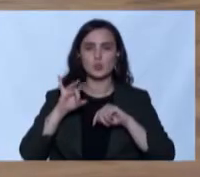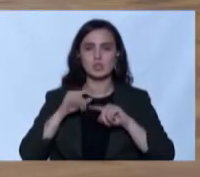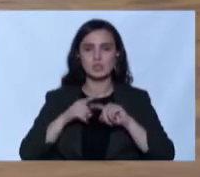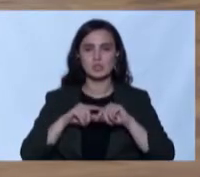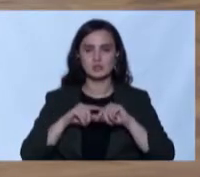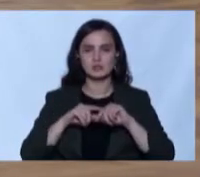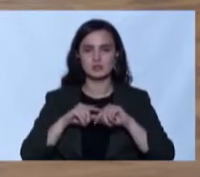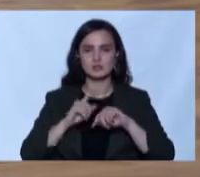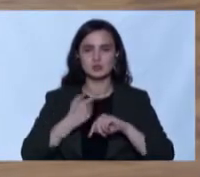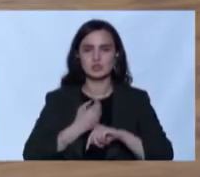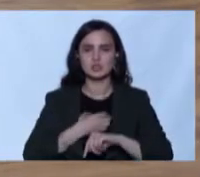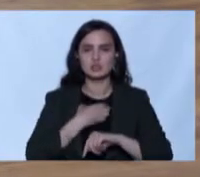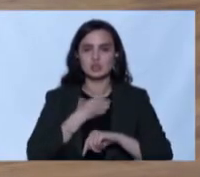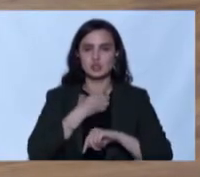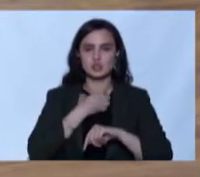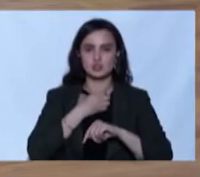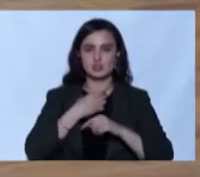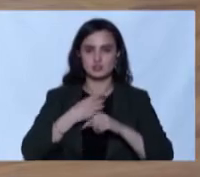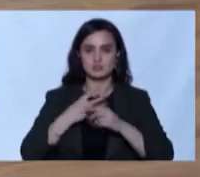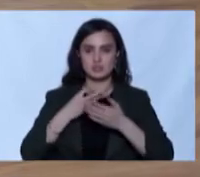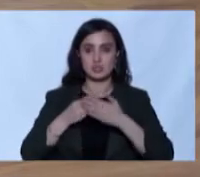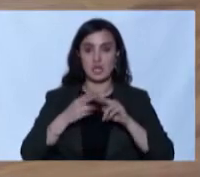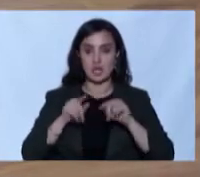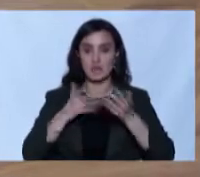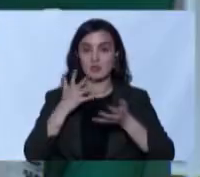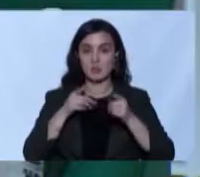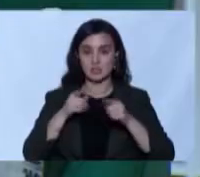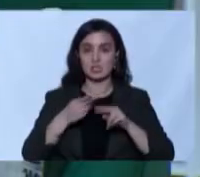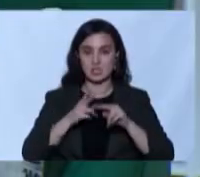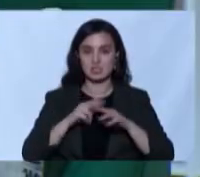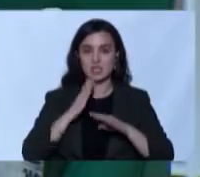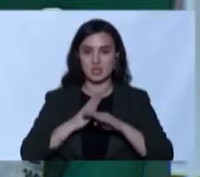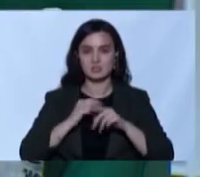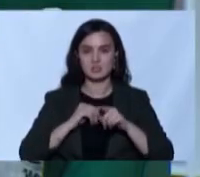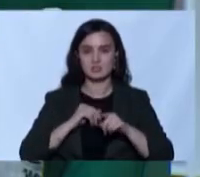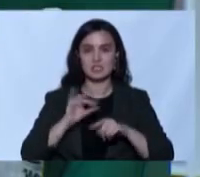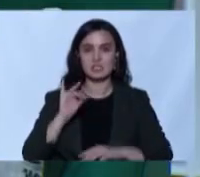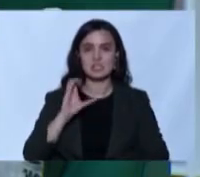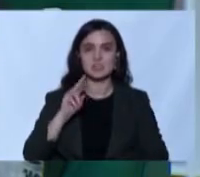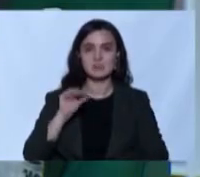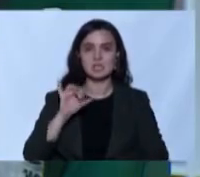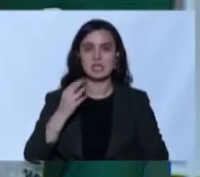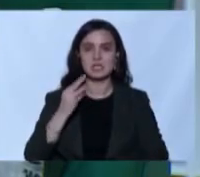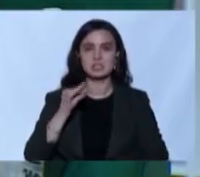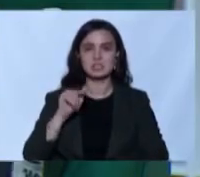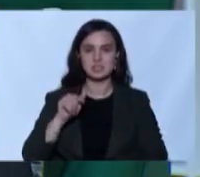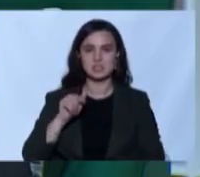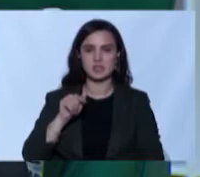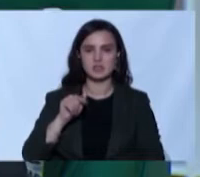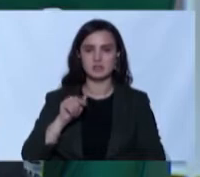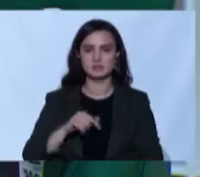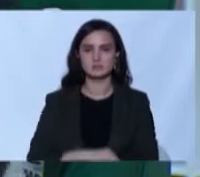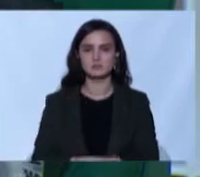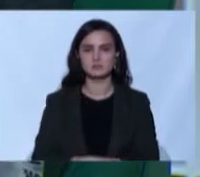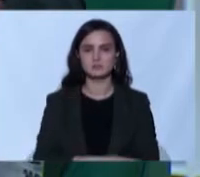of fear into him. And he has said himself that perhaps this is the inspiration behind his description of the